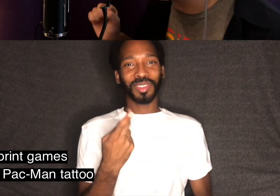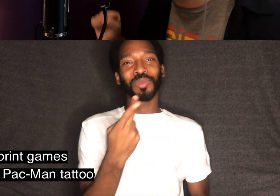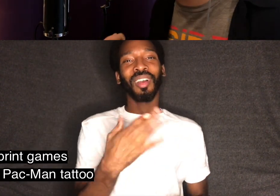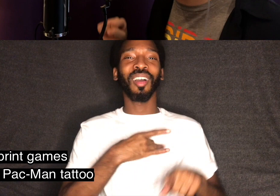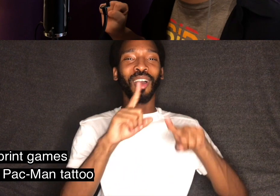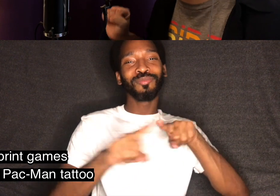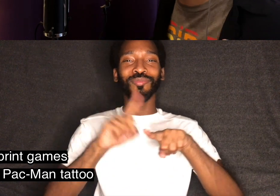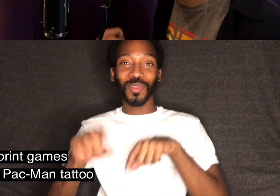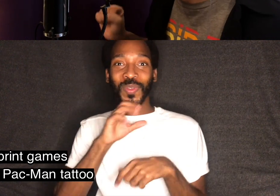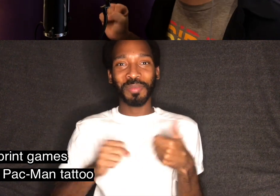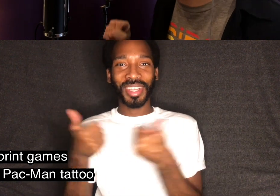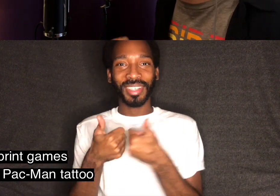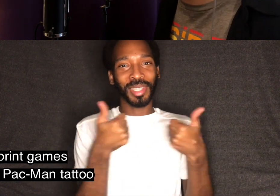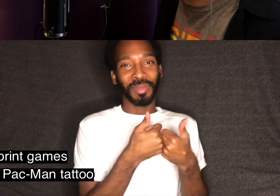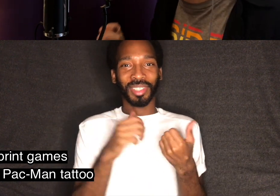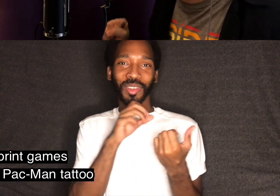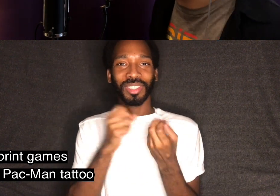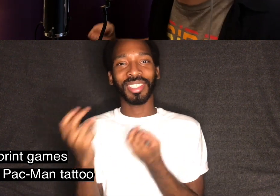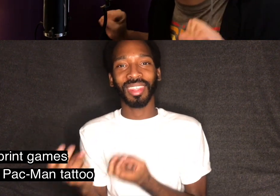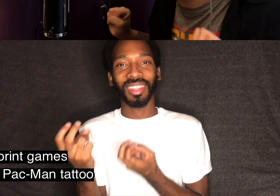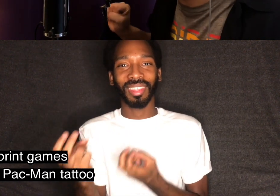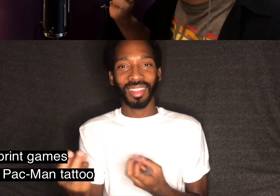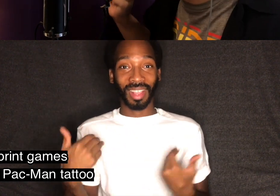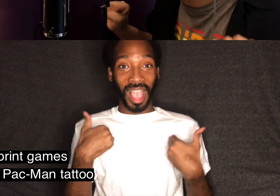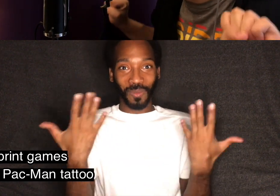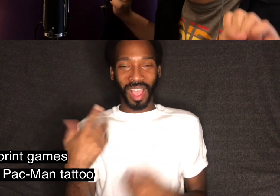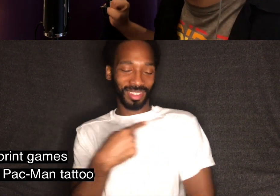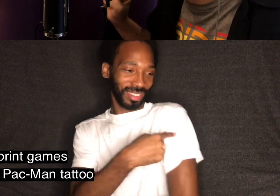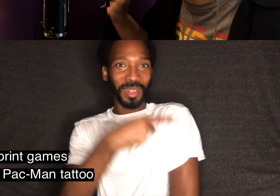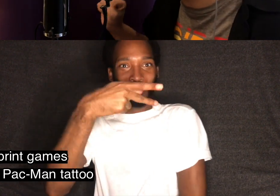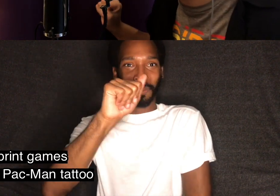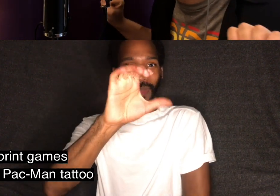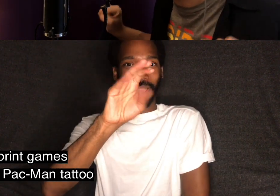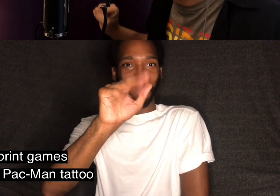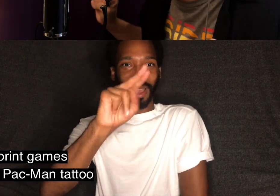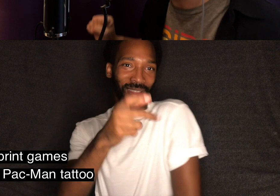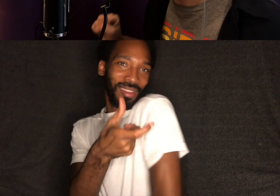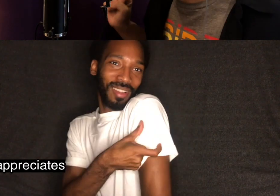We like out of print games, retro skates, got a Pac-Man tattoo.